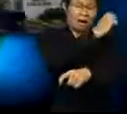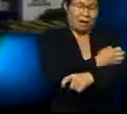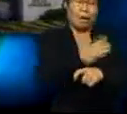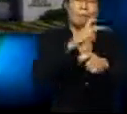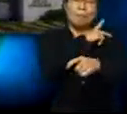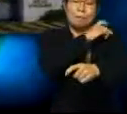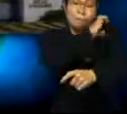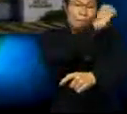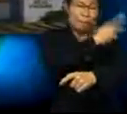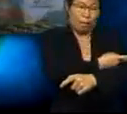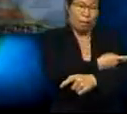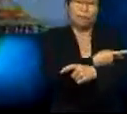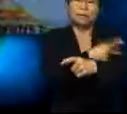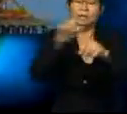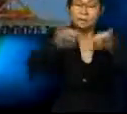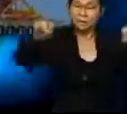Malaysia.